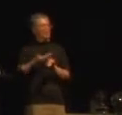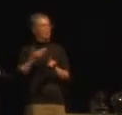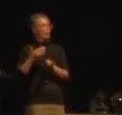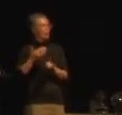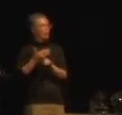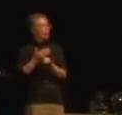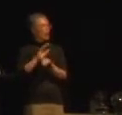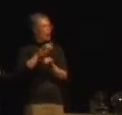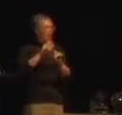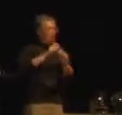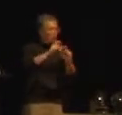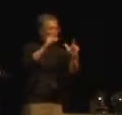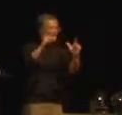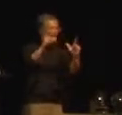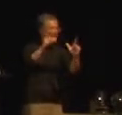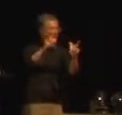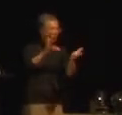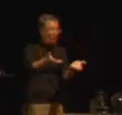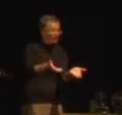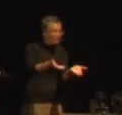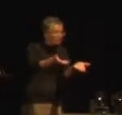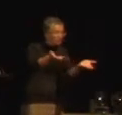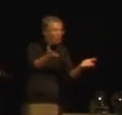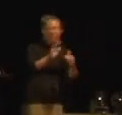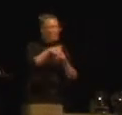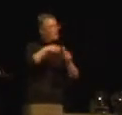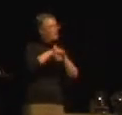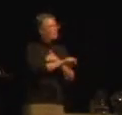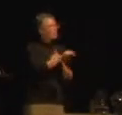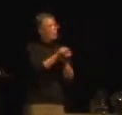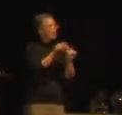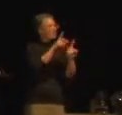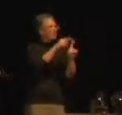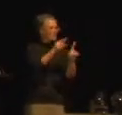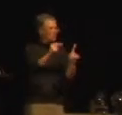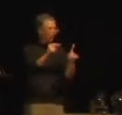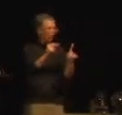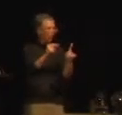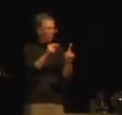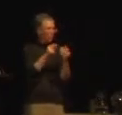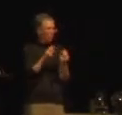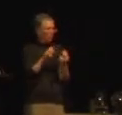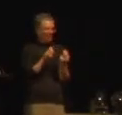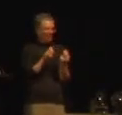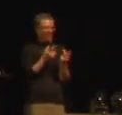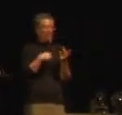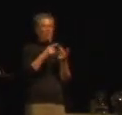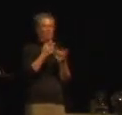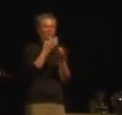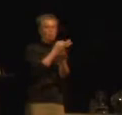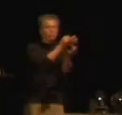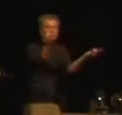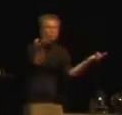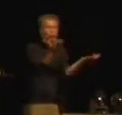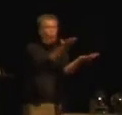awareness about born digital content is important, cultural heritage and material, and most importantly, to extend an invitation to all of